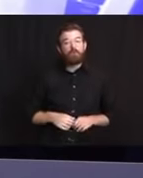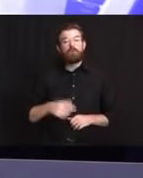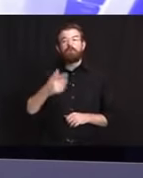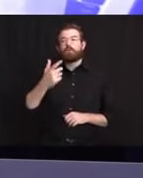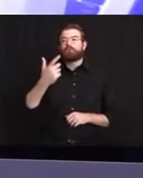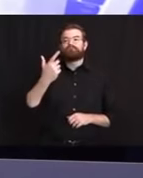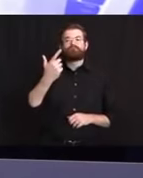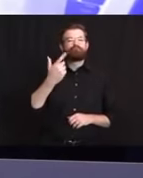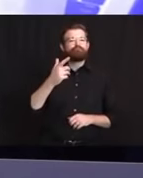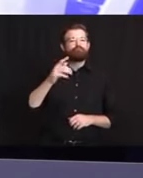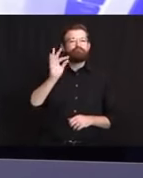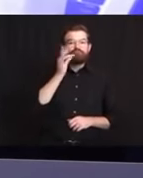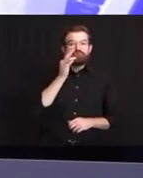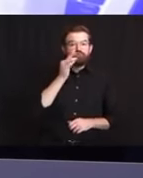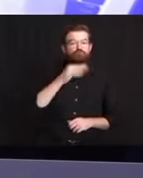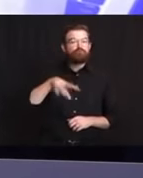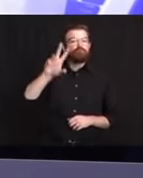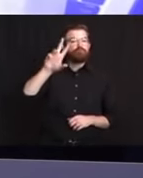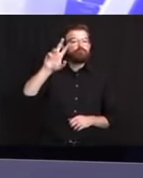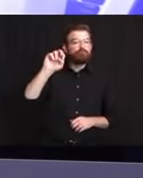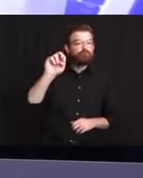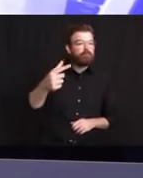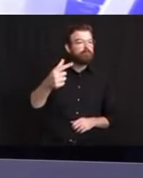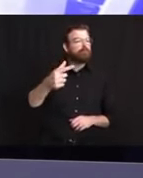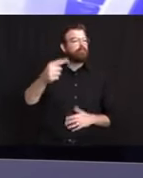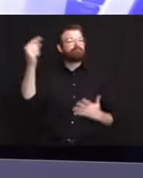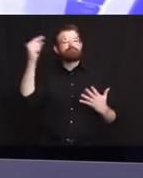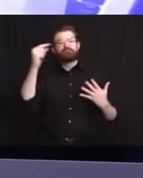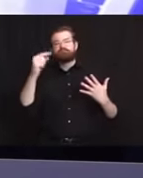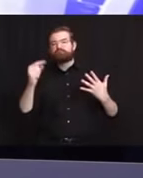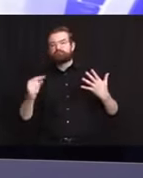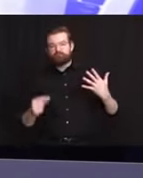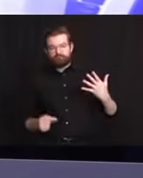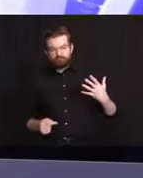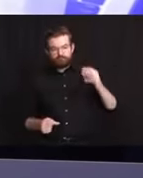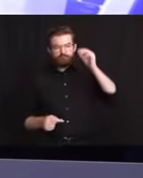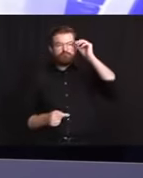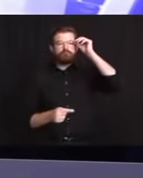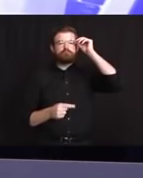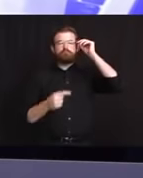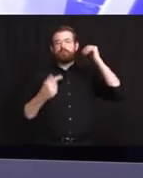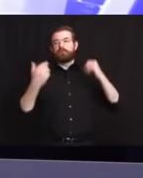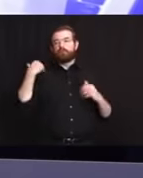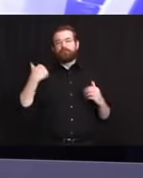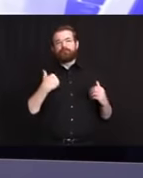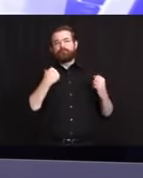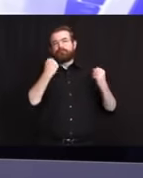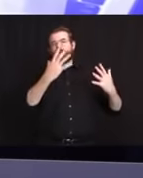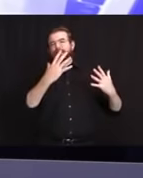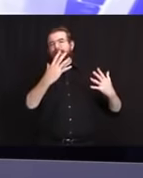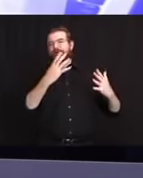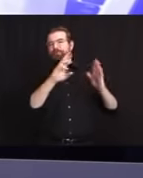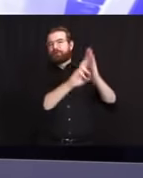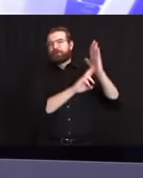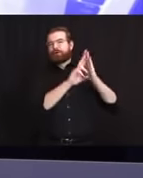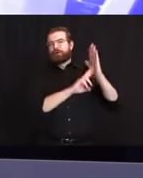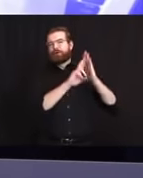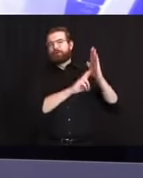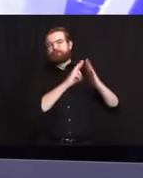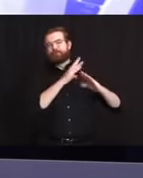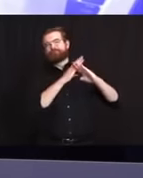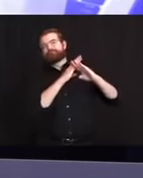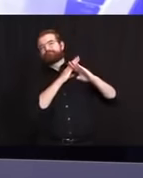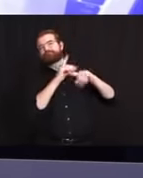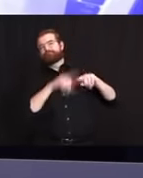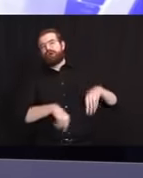to participate in the WIC and the Senior Farm Markets program. These programs work with local farmers to provide